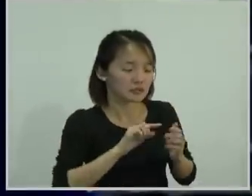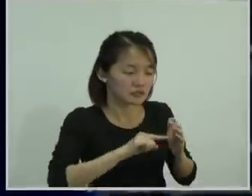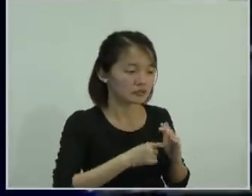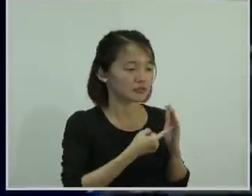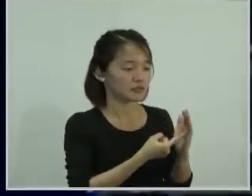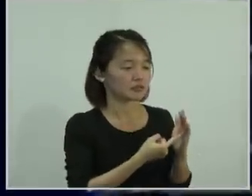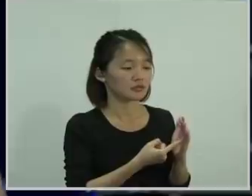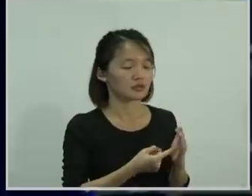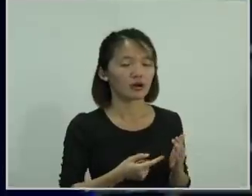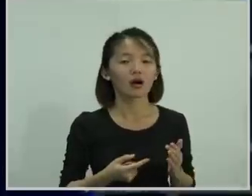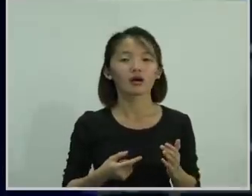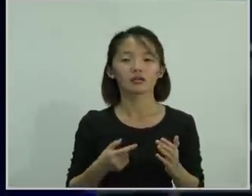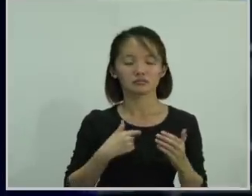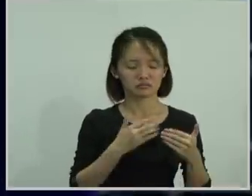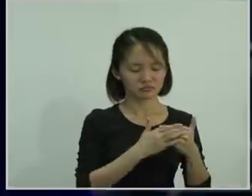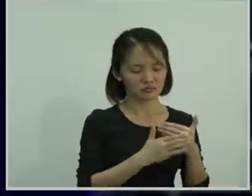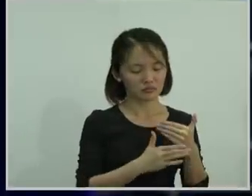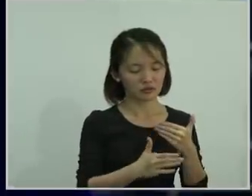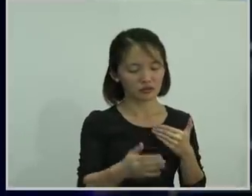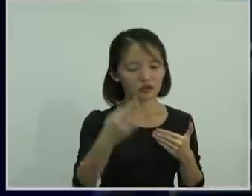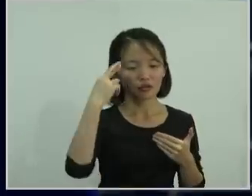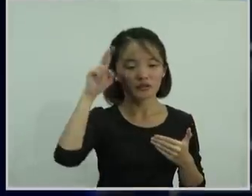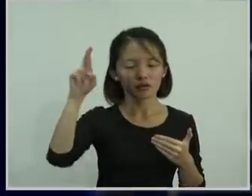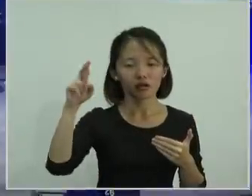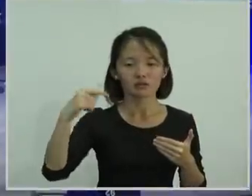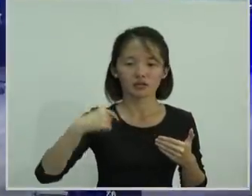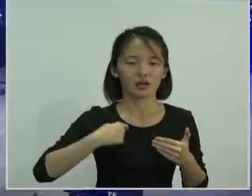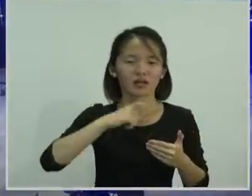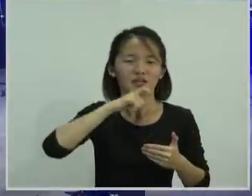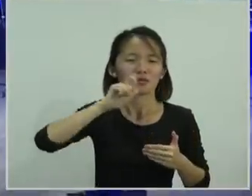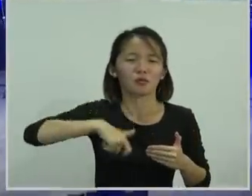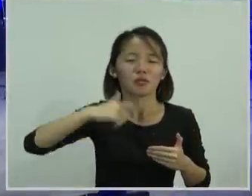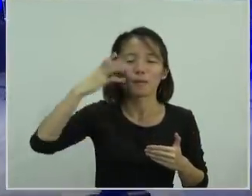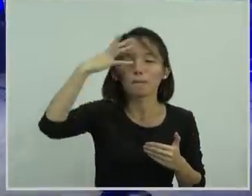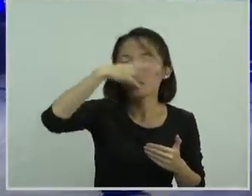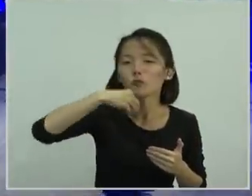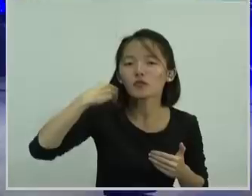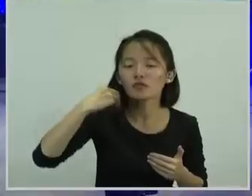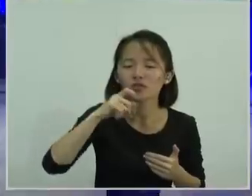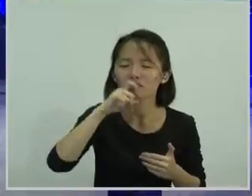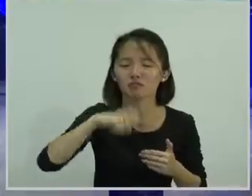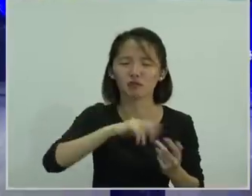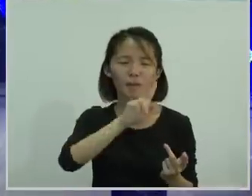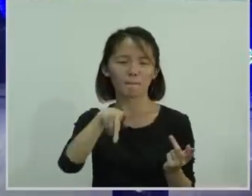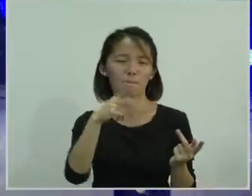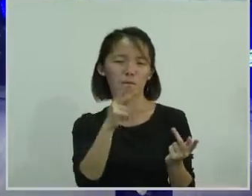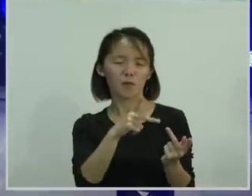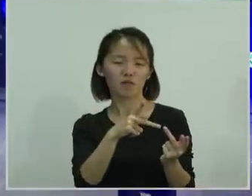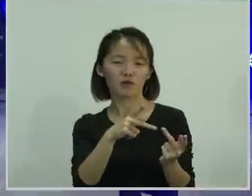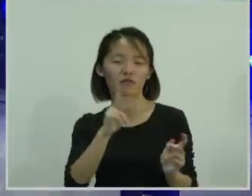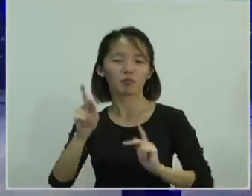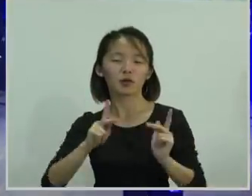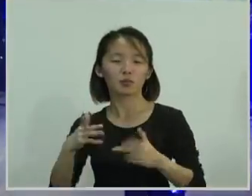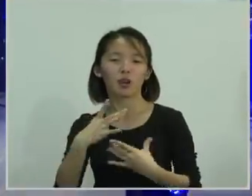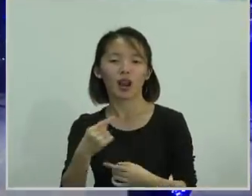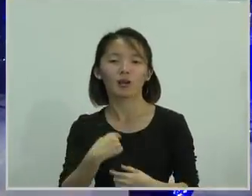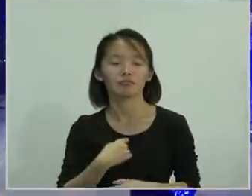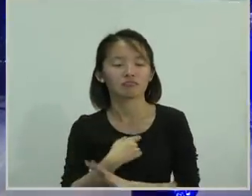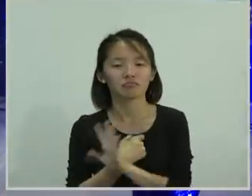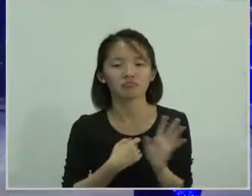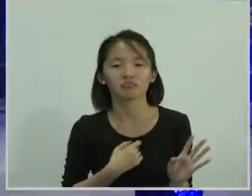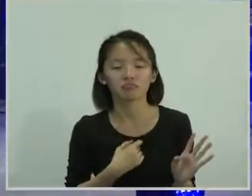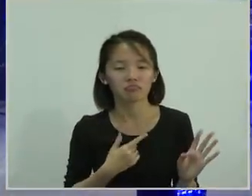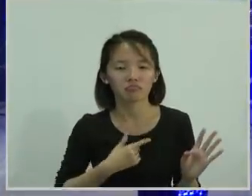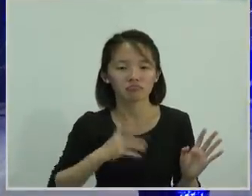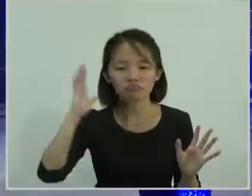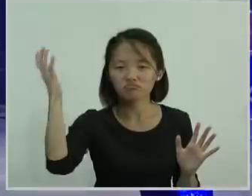have to be beautiful or perfect to be well-liked. I don't have to pretend. I don't have to wear masks. I don't have to hide